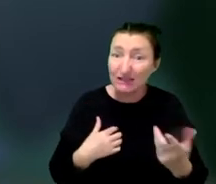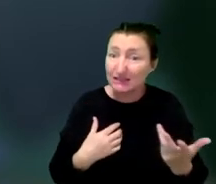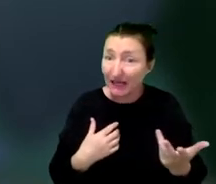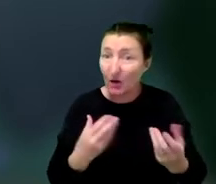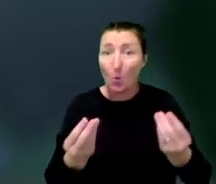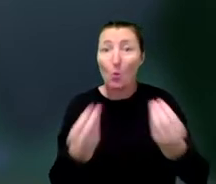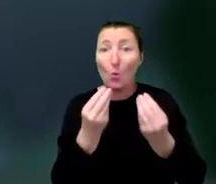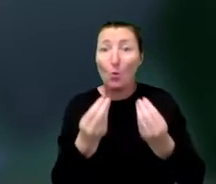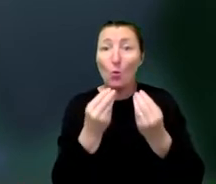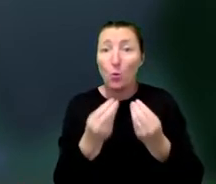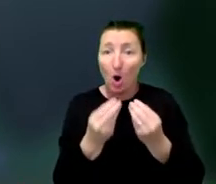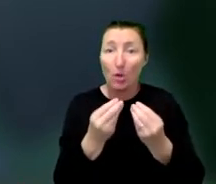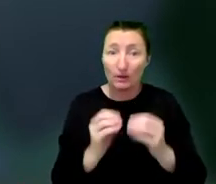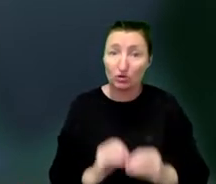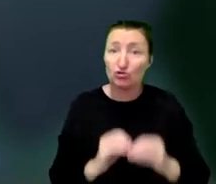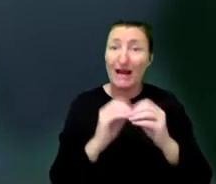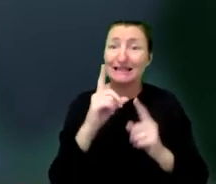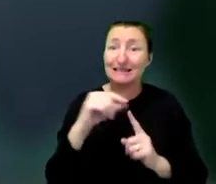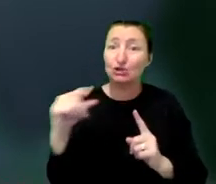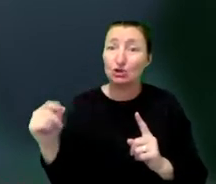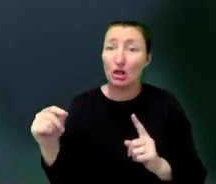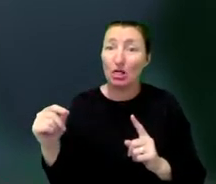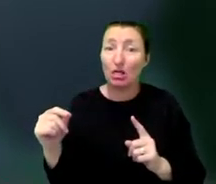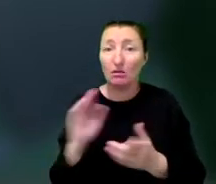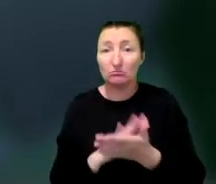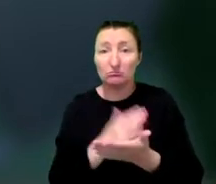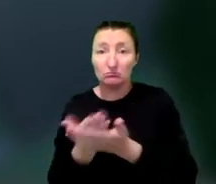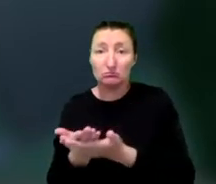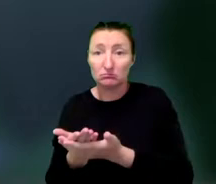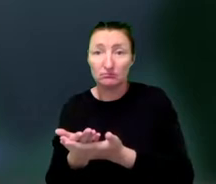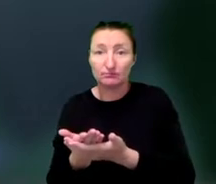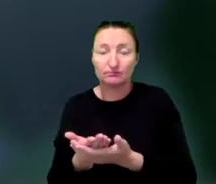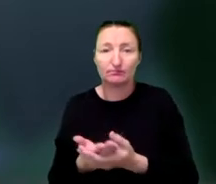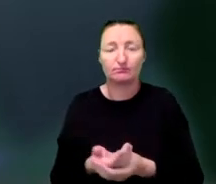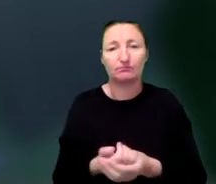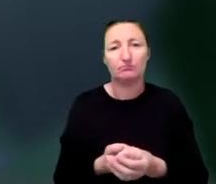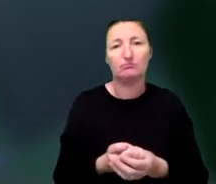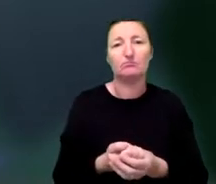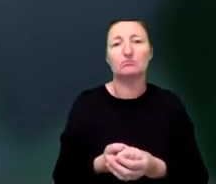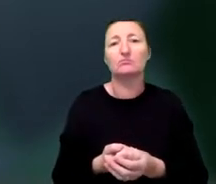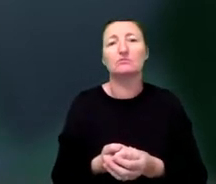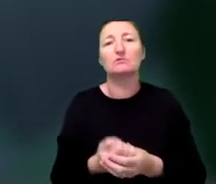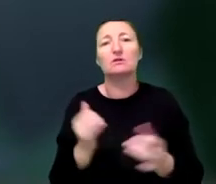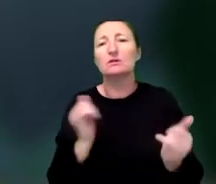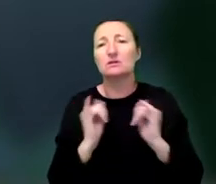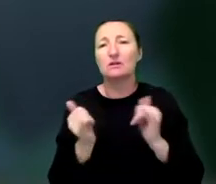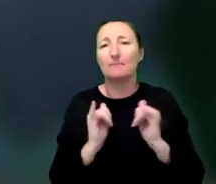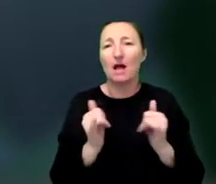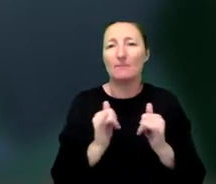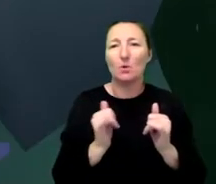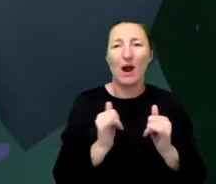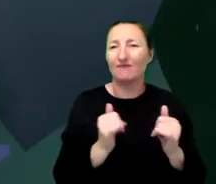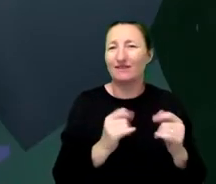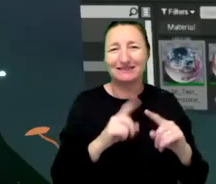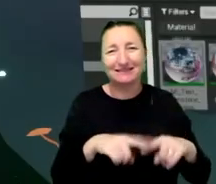actually investing in? And oftentimes you have like a concept and then make like 10 different paper prototypes